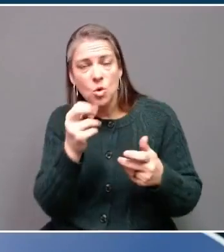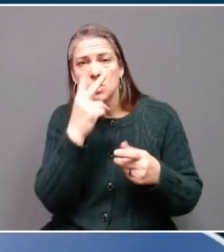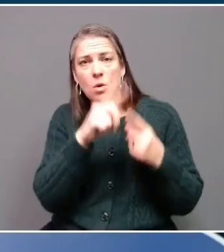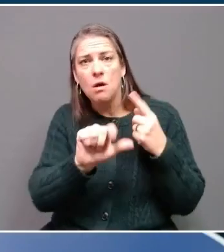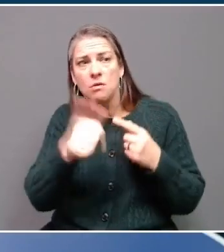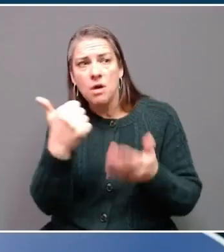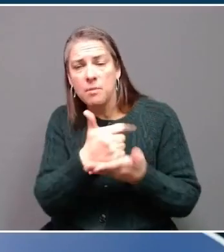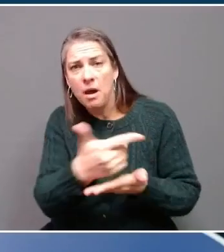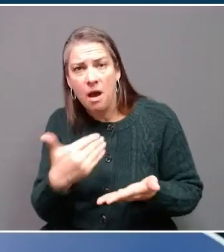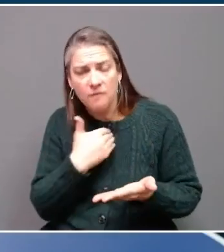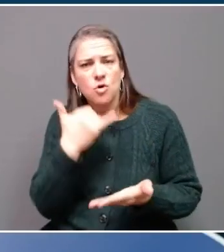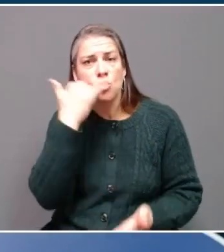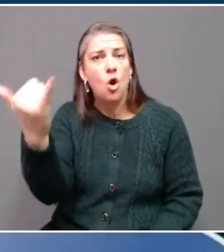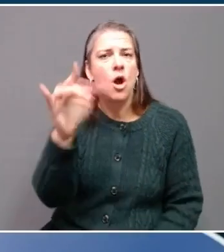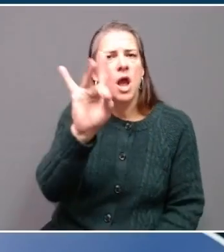call is